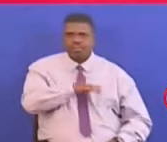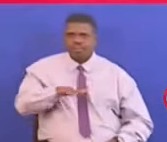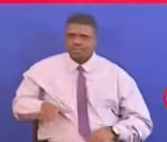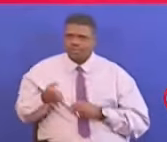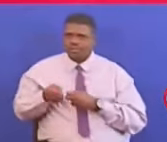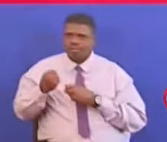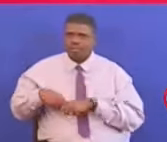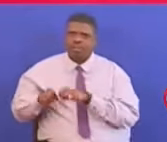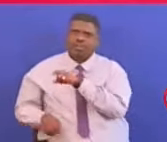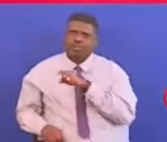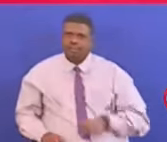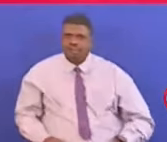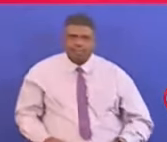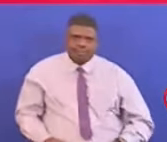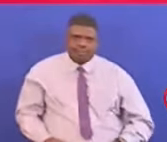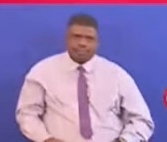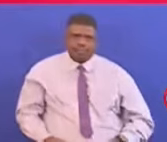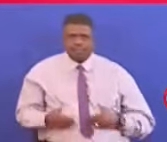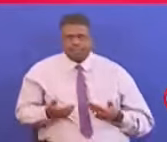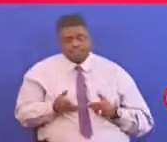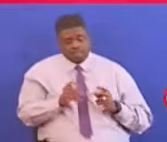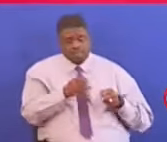operate. And as far as bridging the